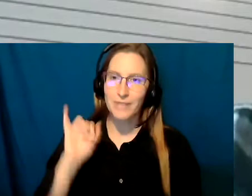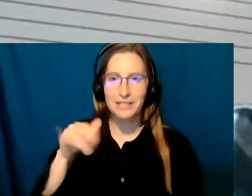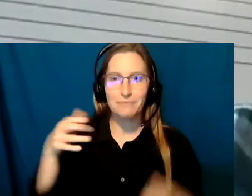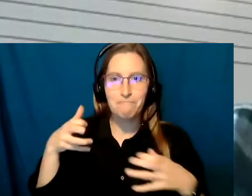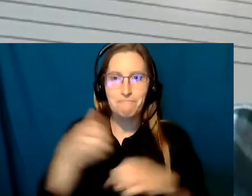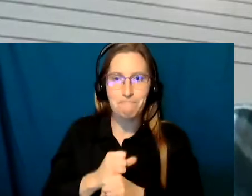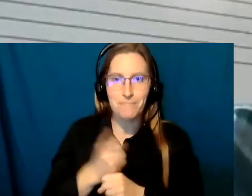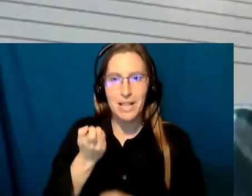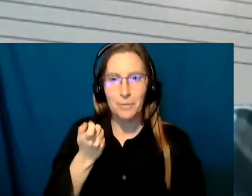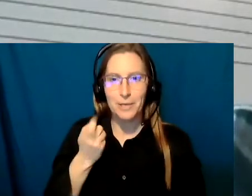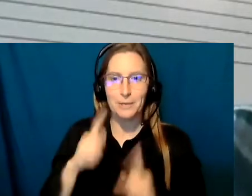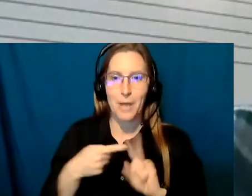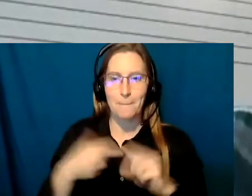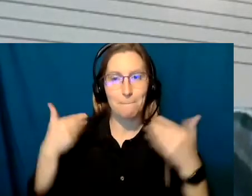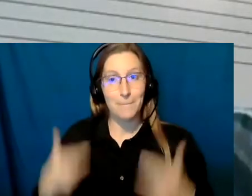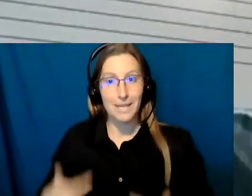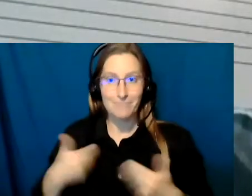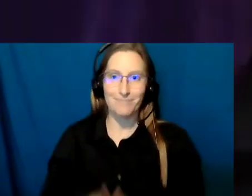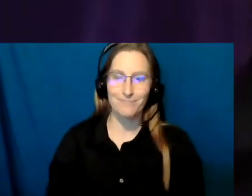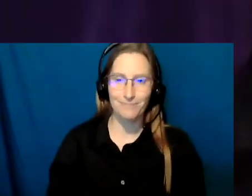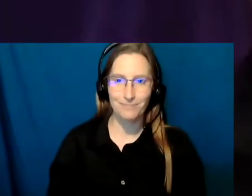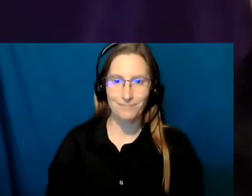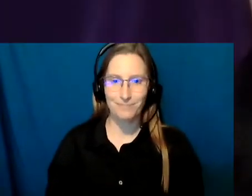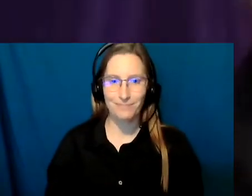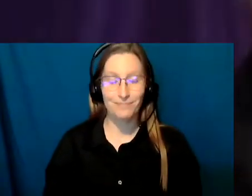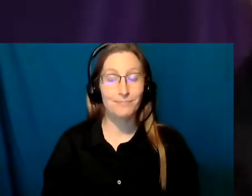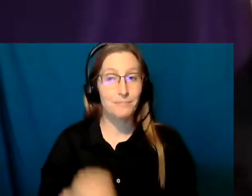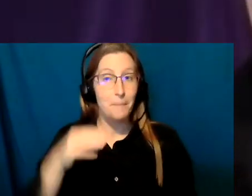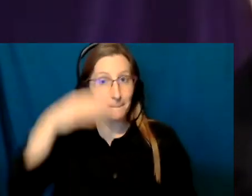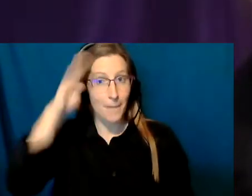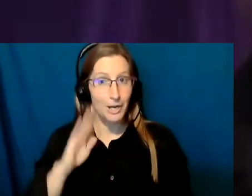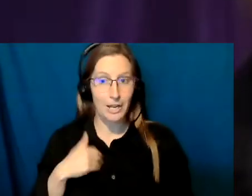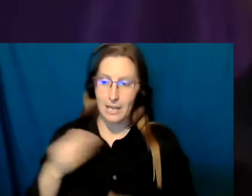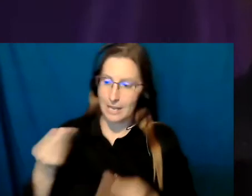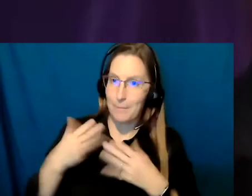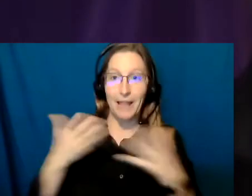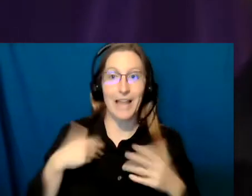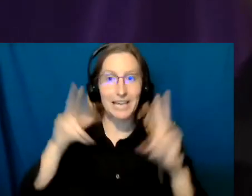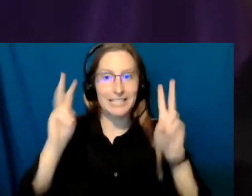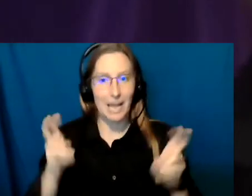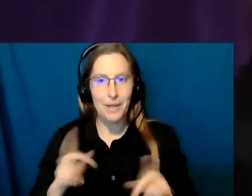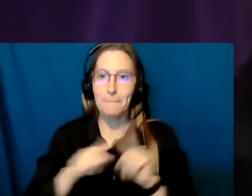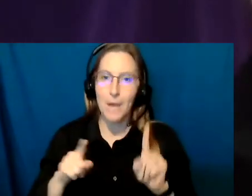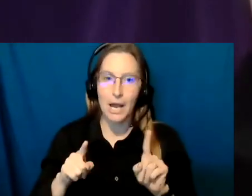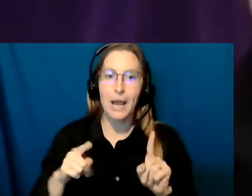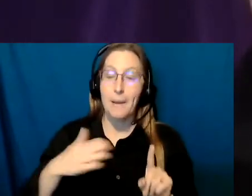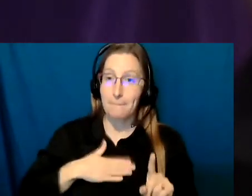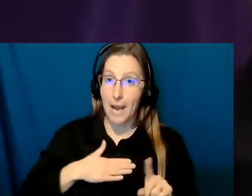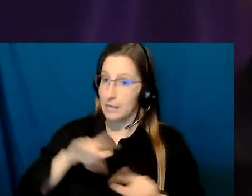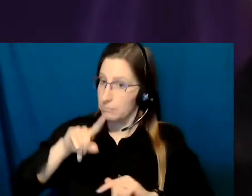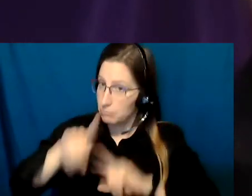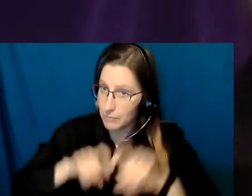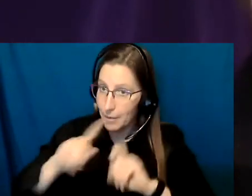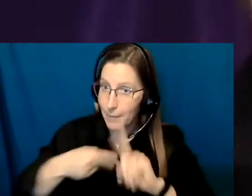about me. Well, you gave me a lot of topics there, but the one I'm going to ask you about